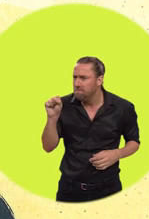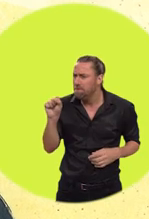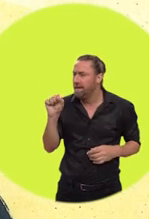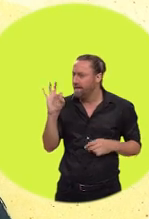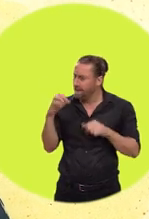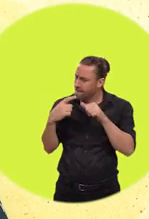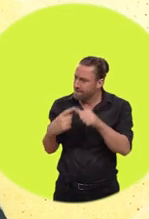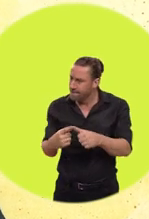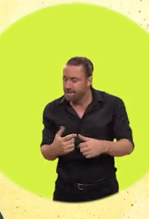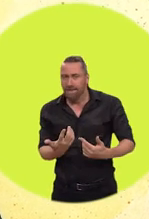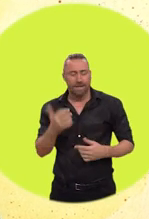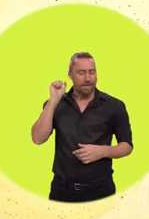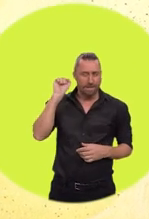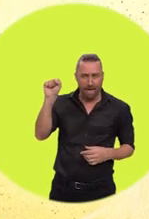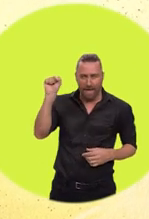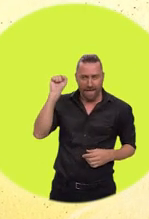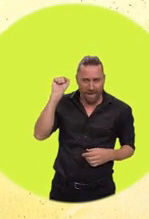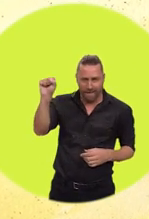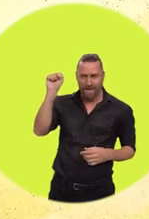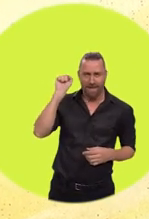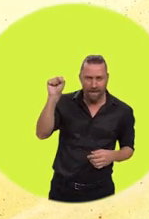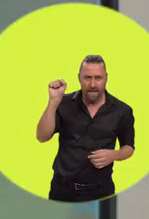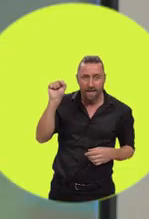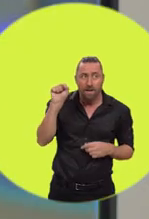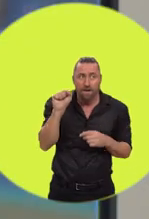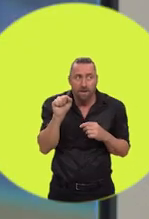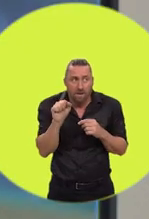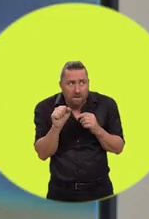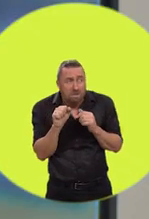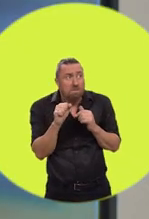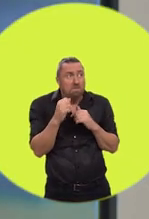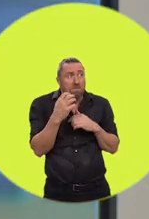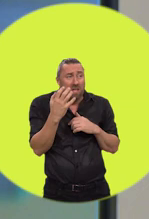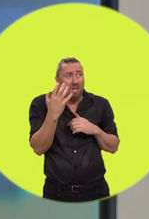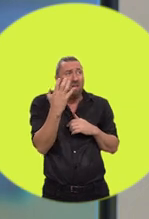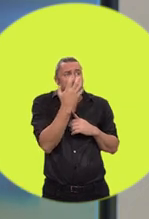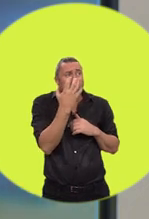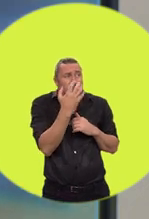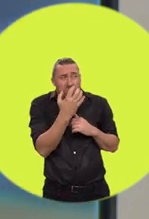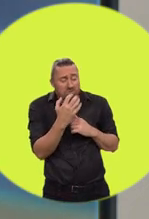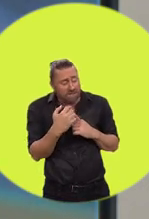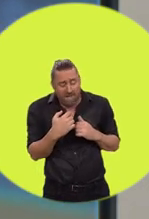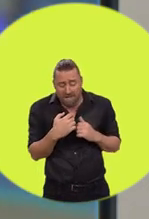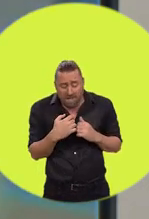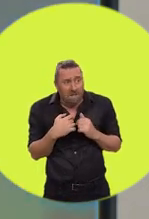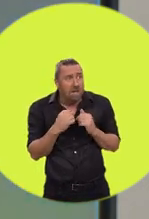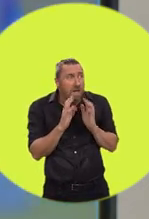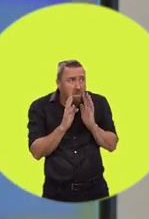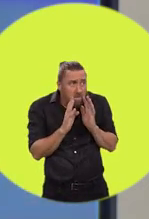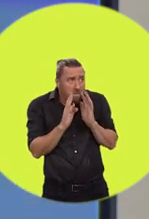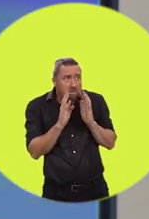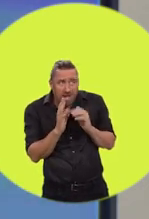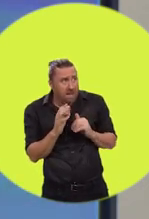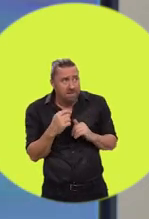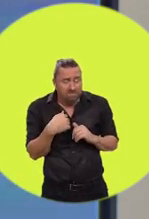answered. She knocked again, louder. I'm sorry, mate, whispered Glitch through the door.